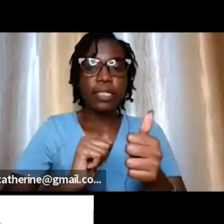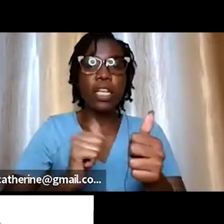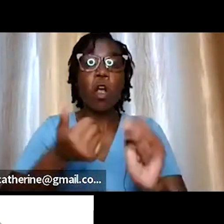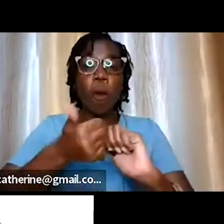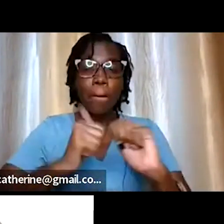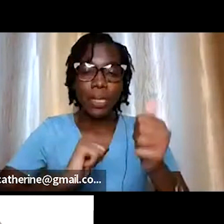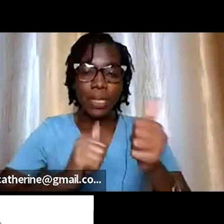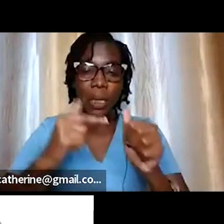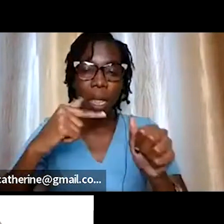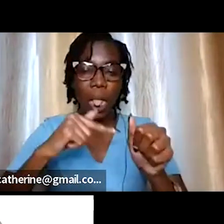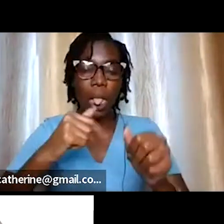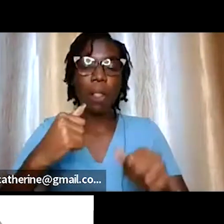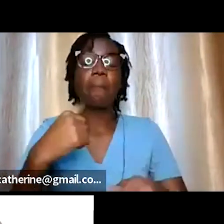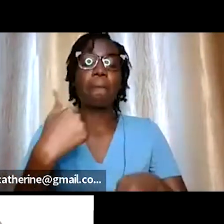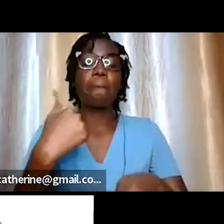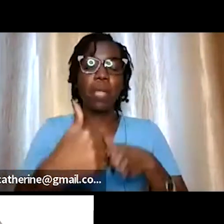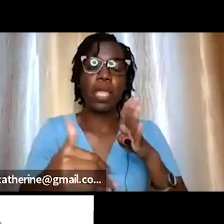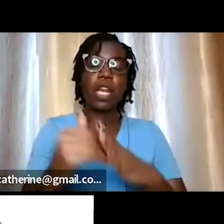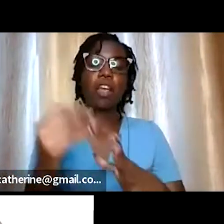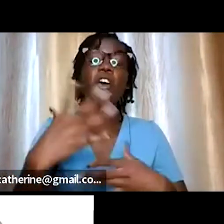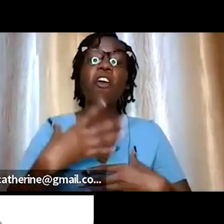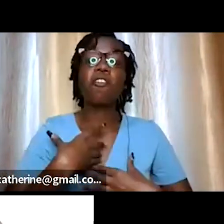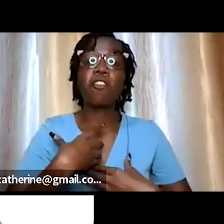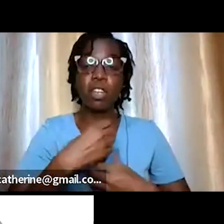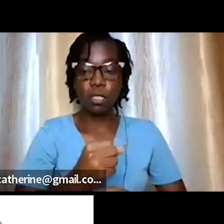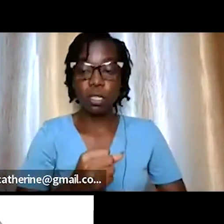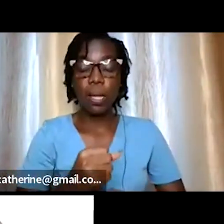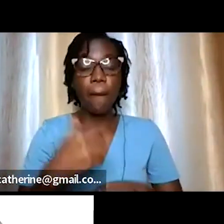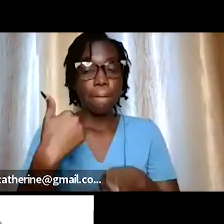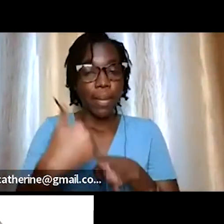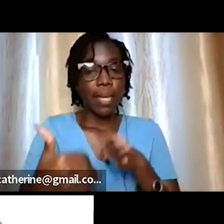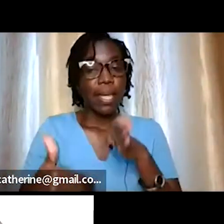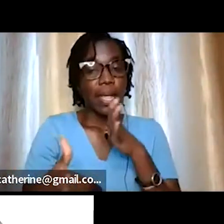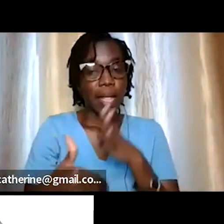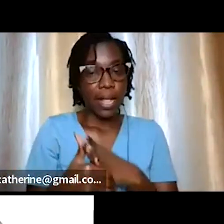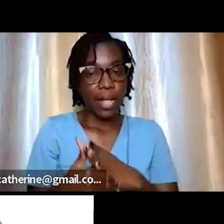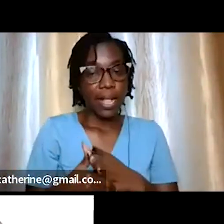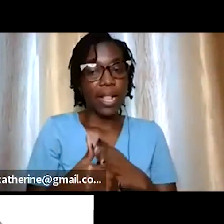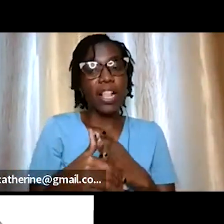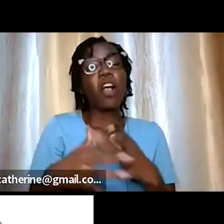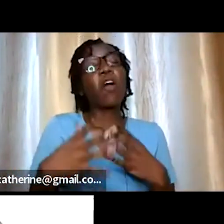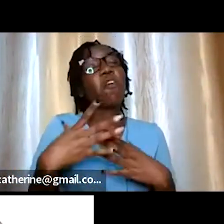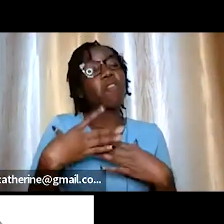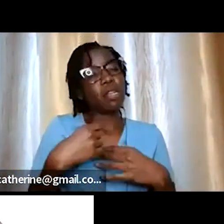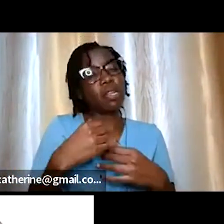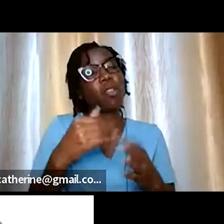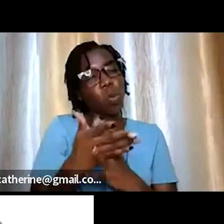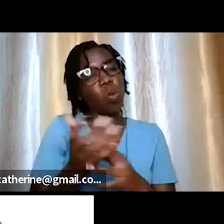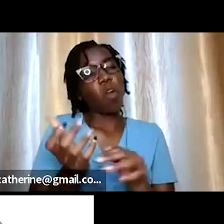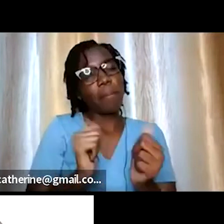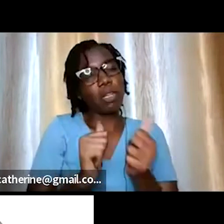So make sure that you build your confidence by becoming more competent. So you need to go back to